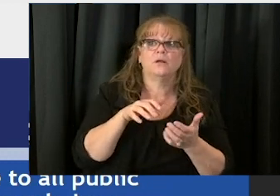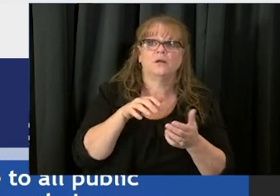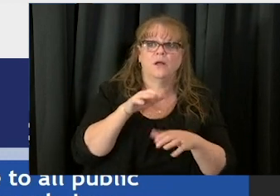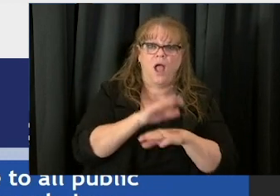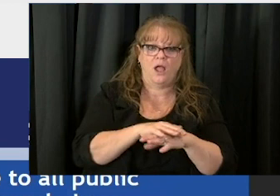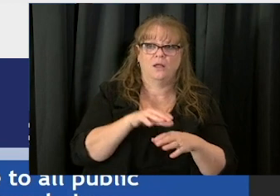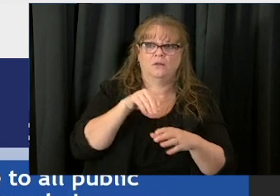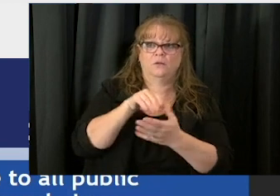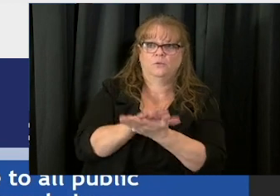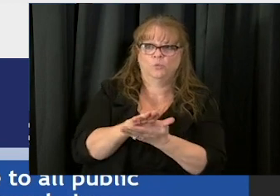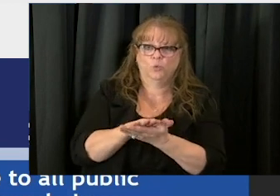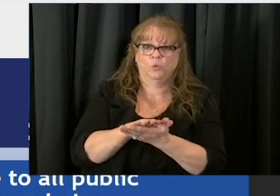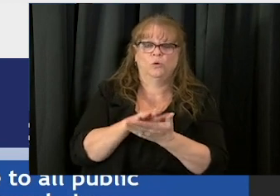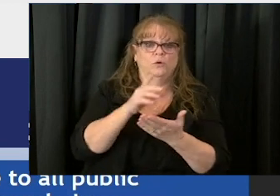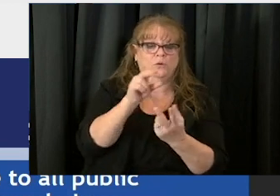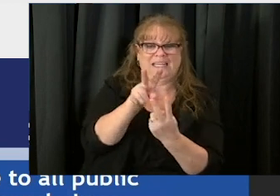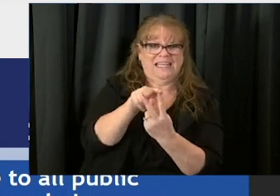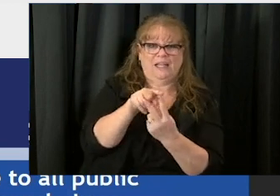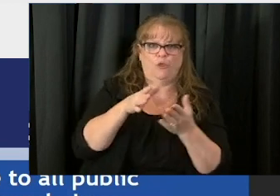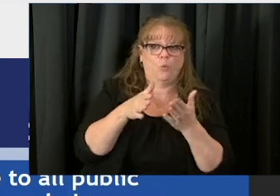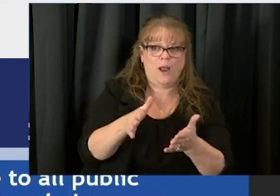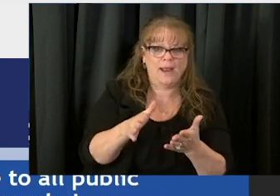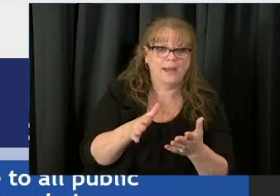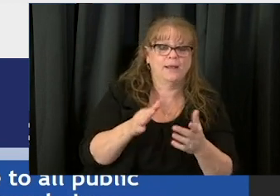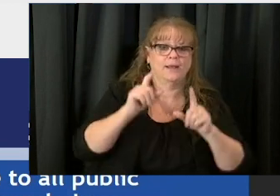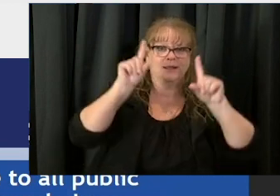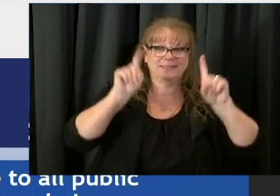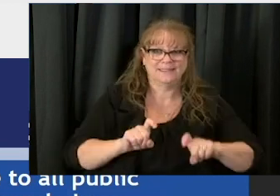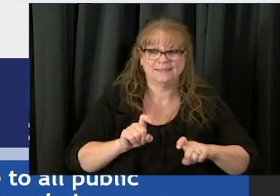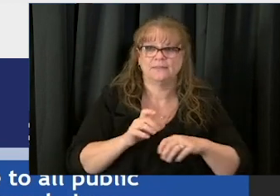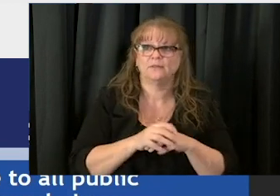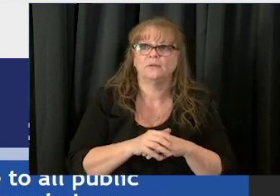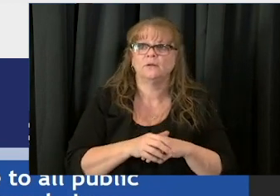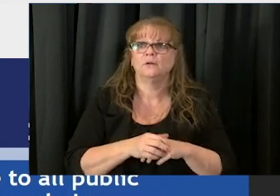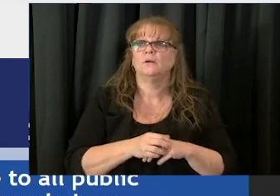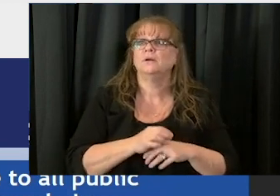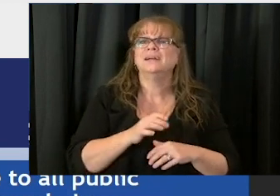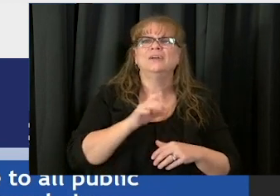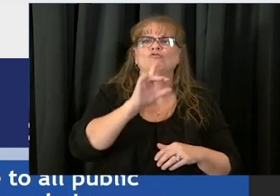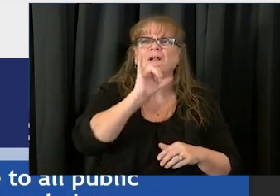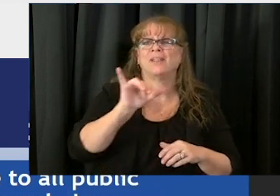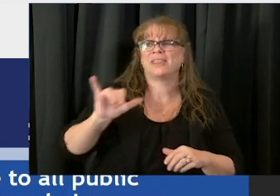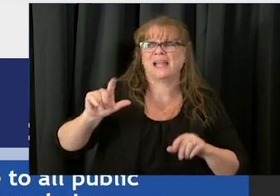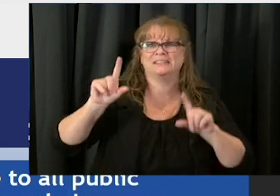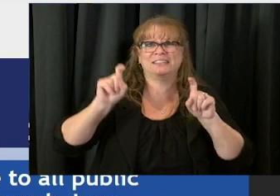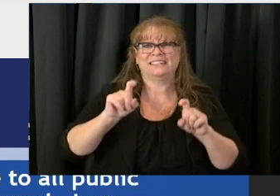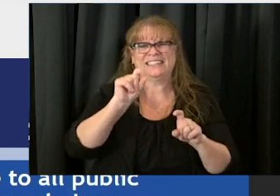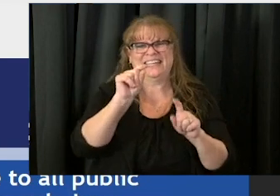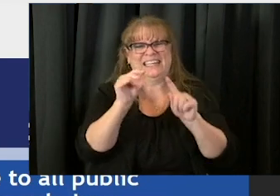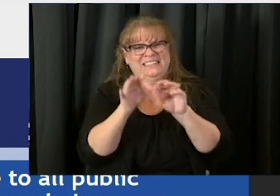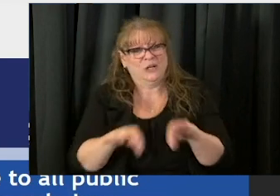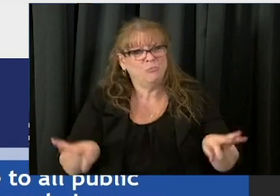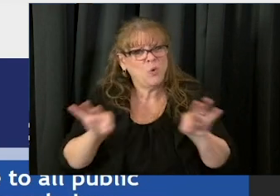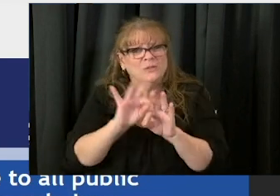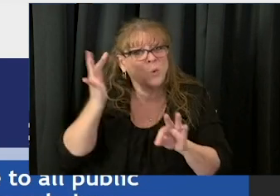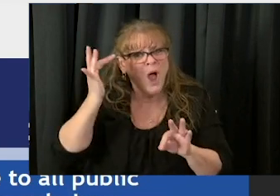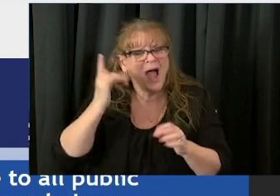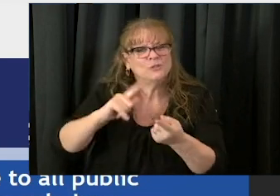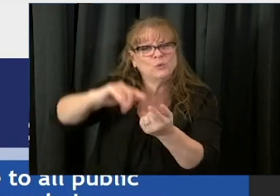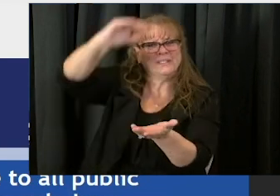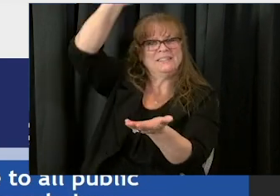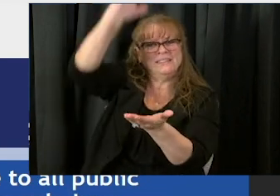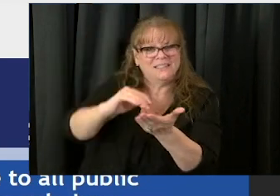Testing is a key part of suppressing the virus, getting our kids back into the classroom. I'm so proud that we are able to provide this service